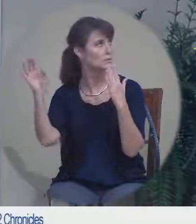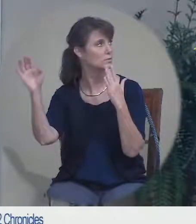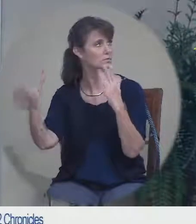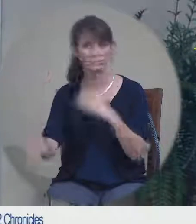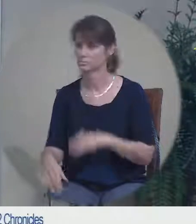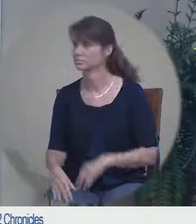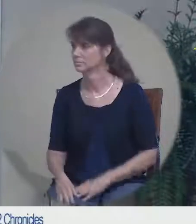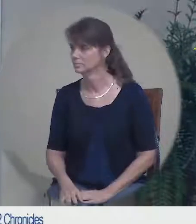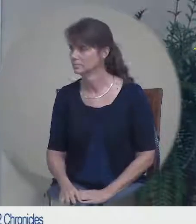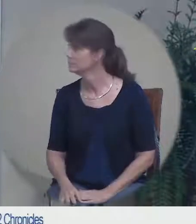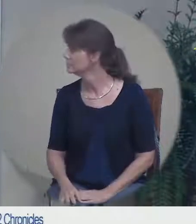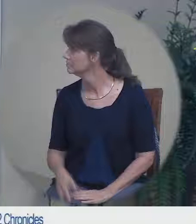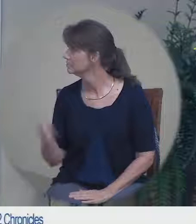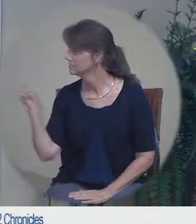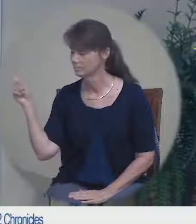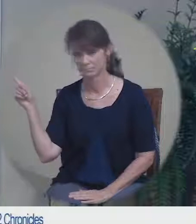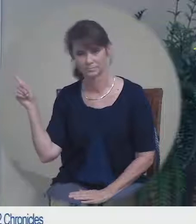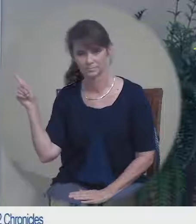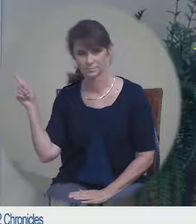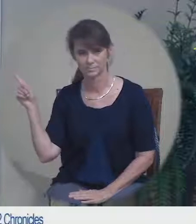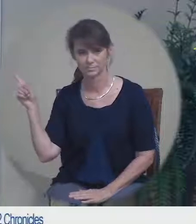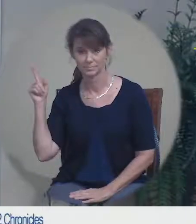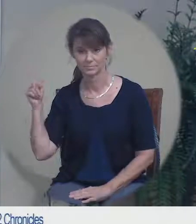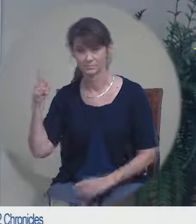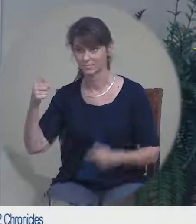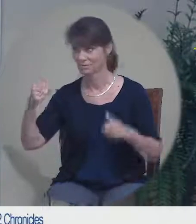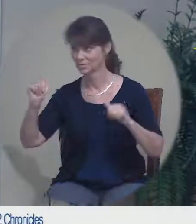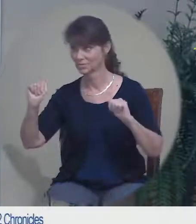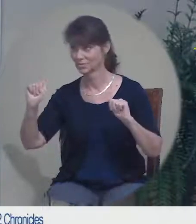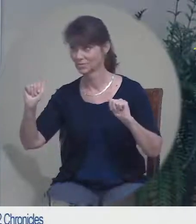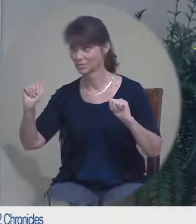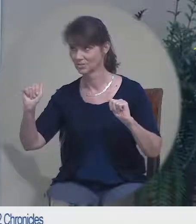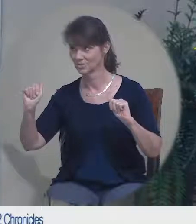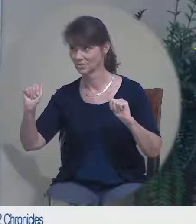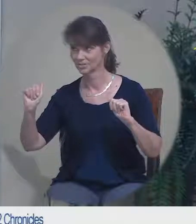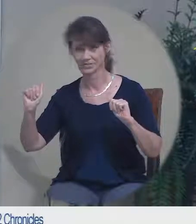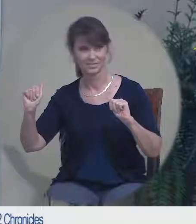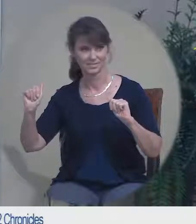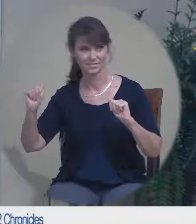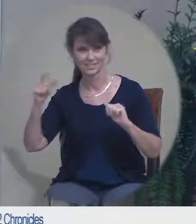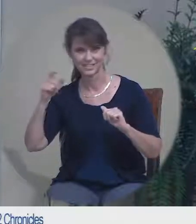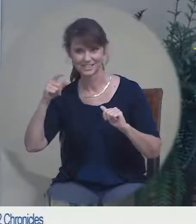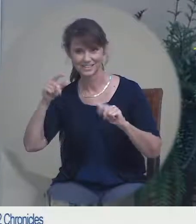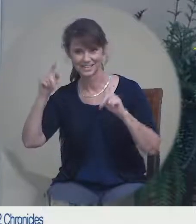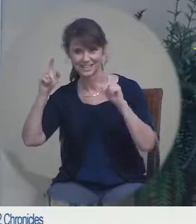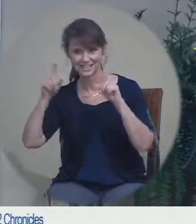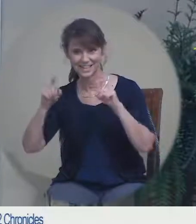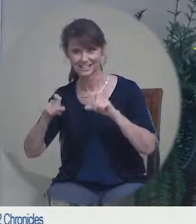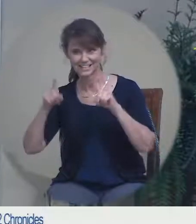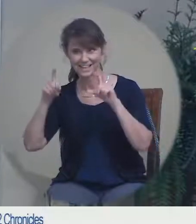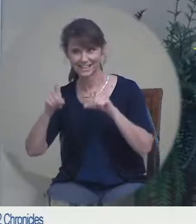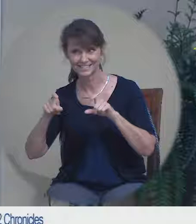of or to bring to the fore. Want to try it? Test. Okay.